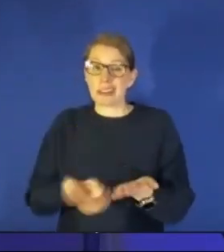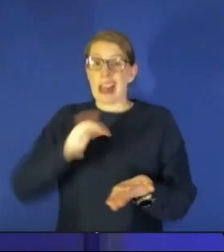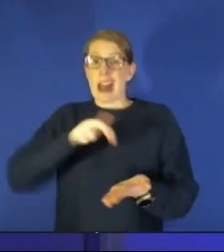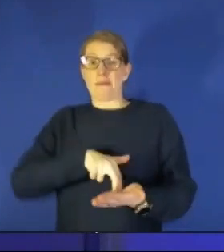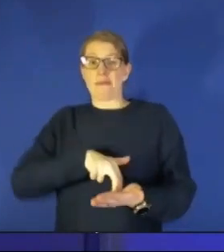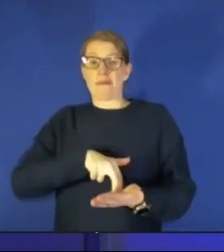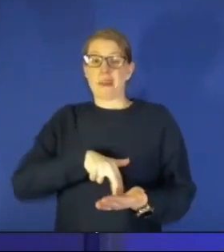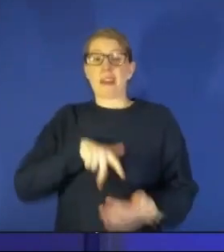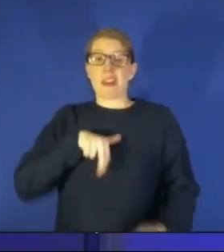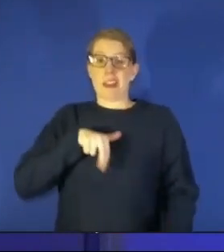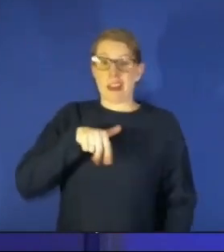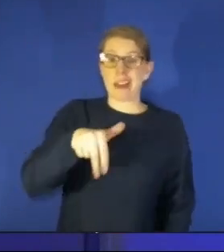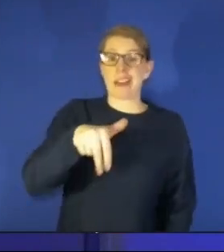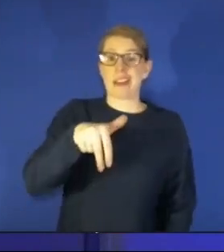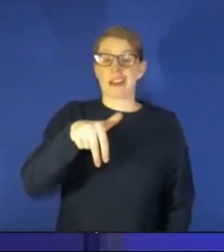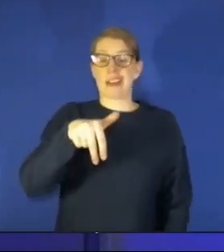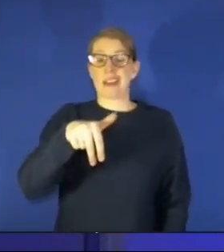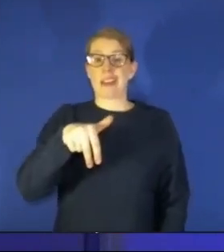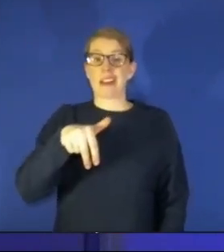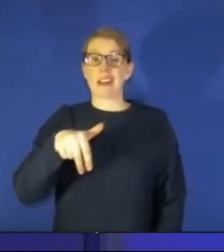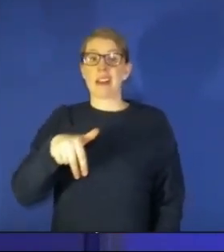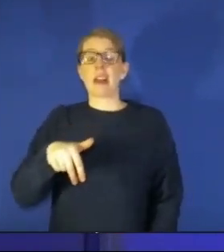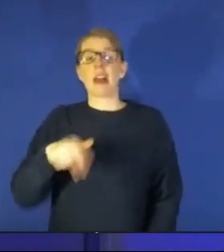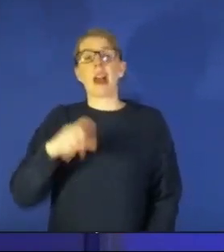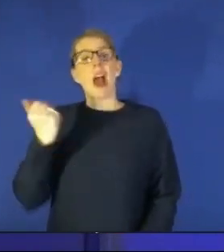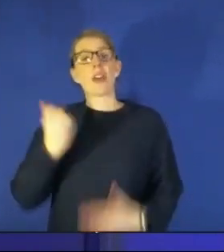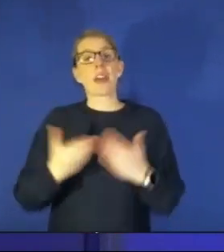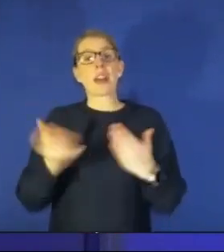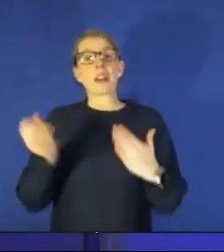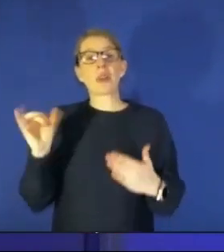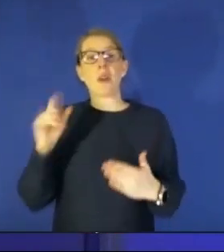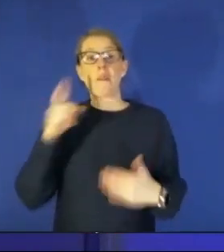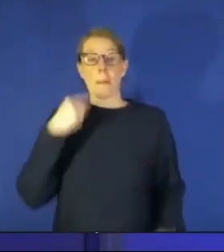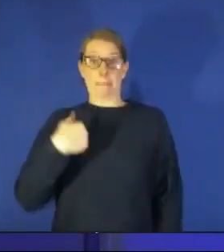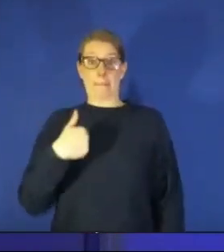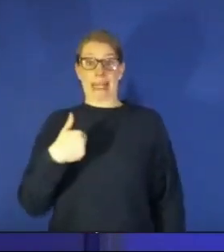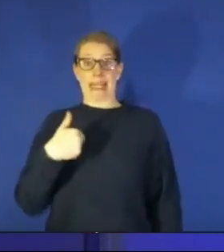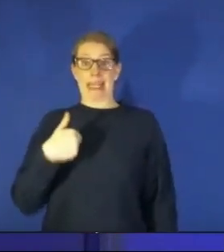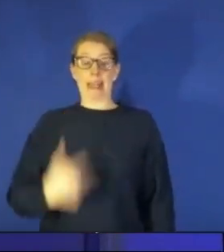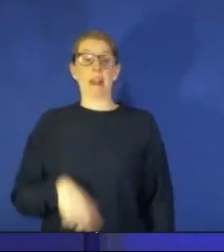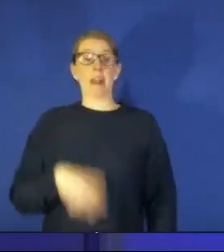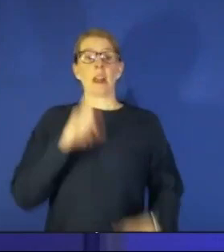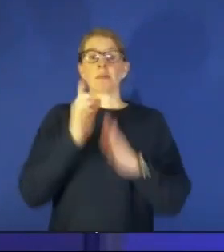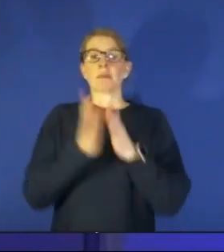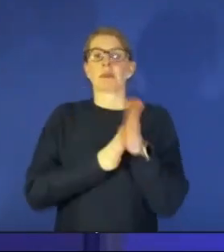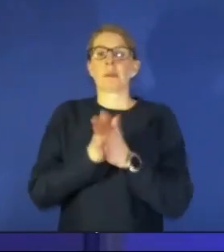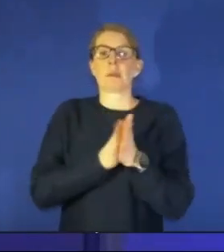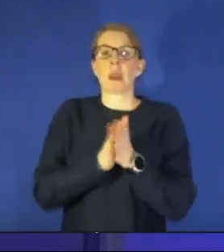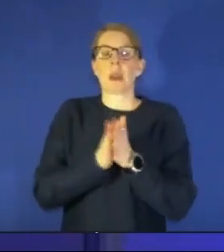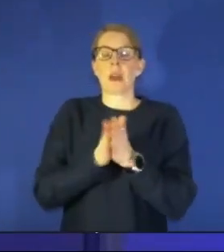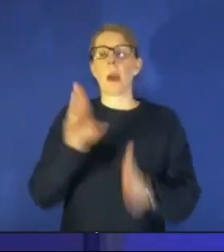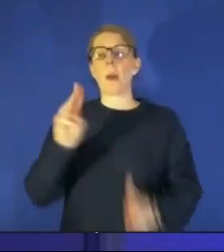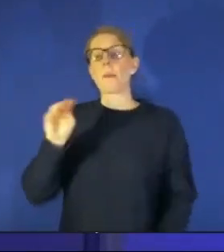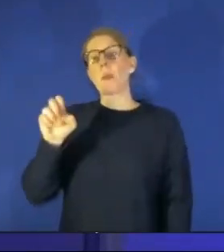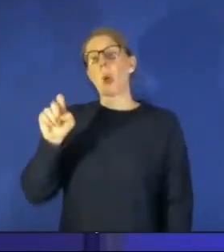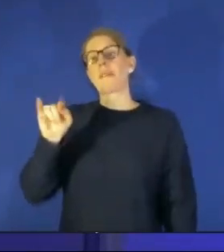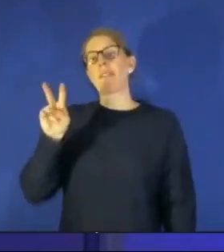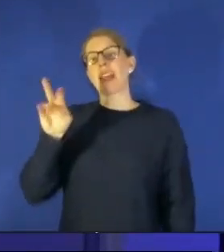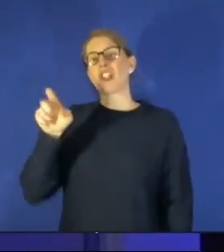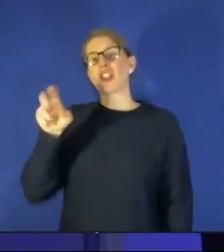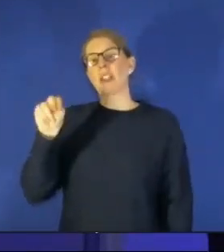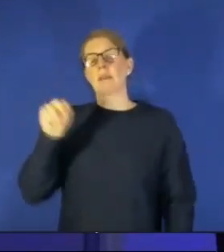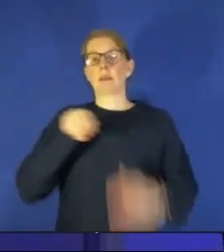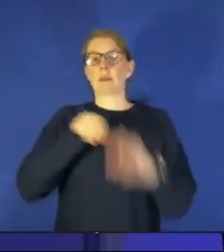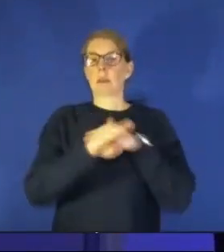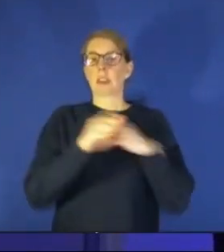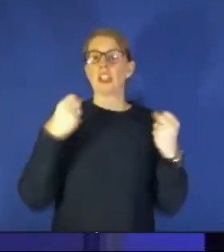go do things. And the other thing I say, to me, and I know motivation sometimes for people is to go to a gym and be in there with other